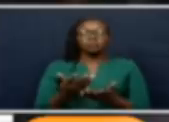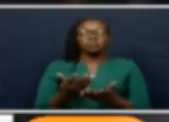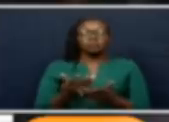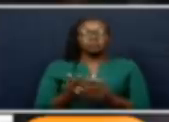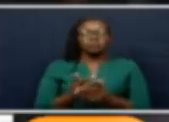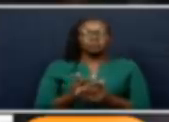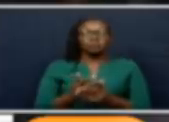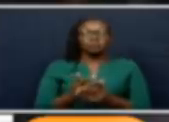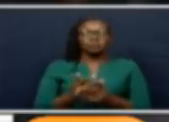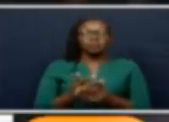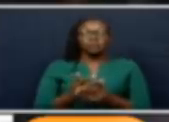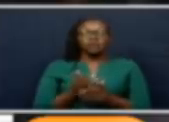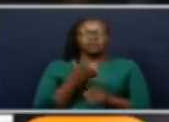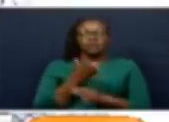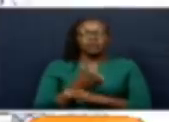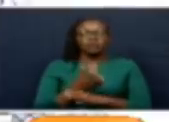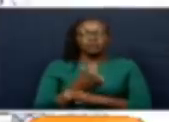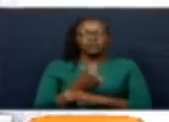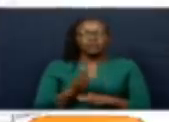guys.